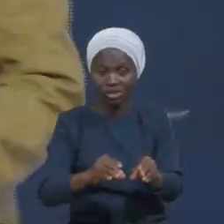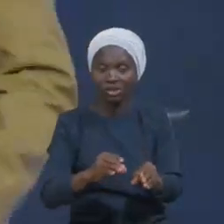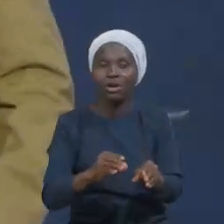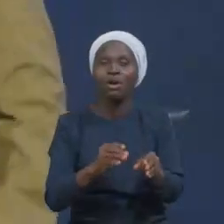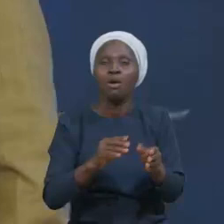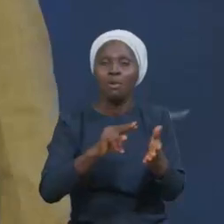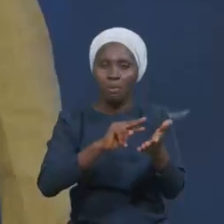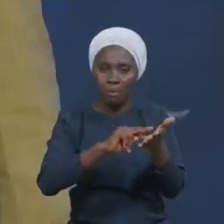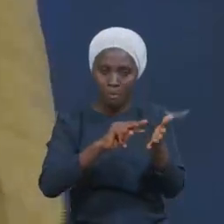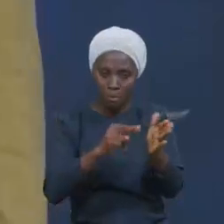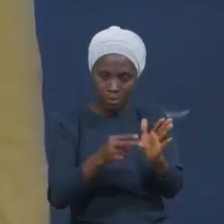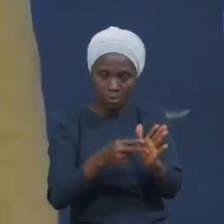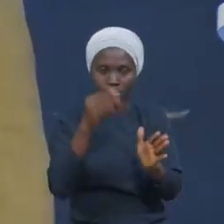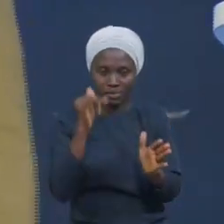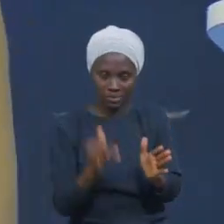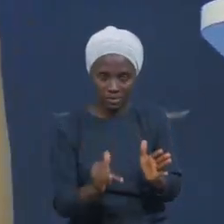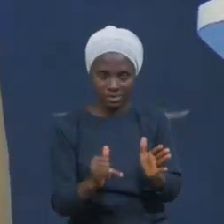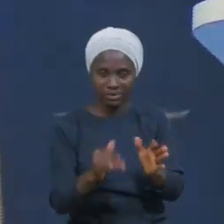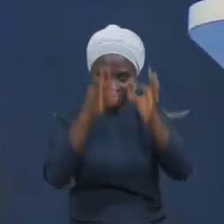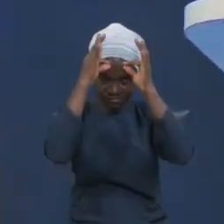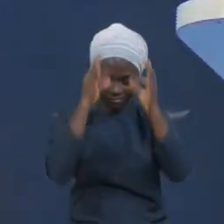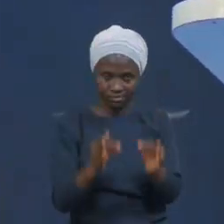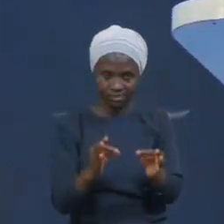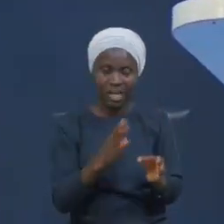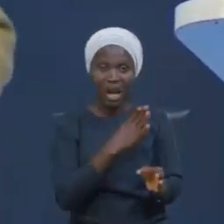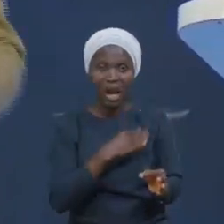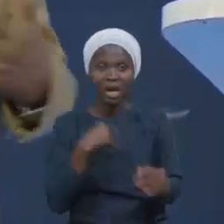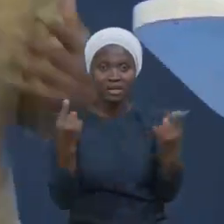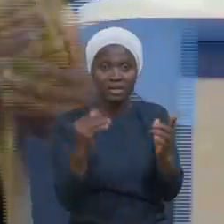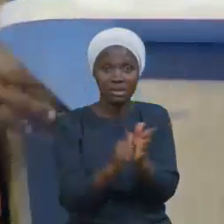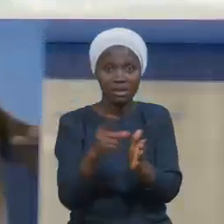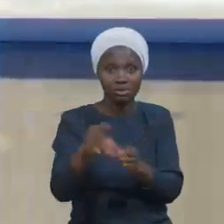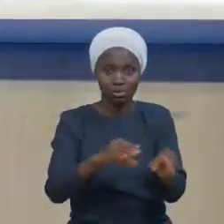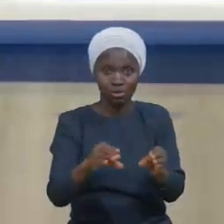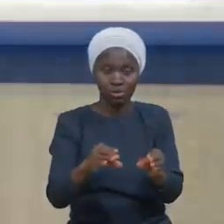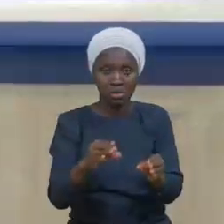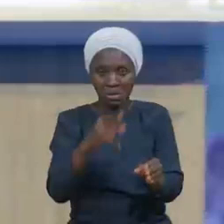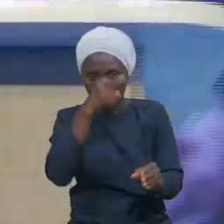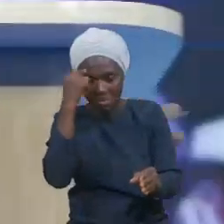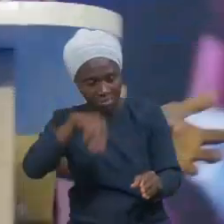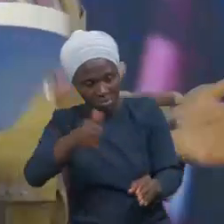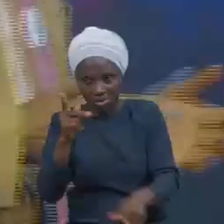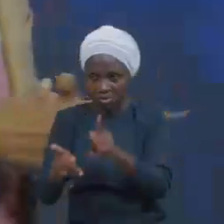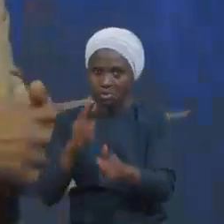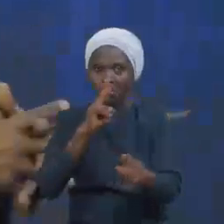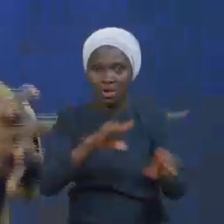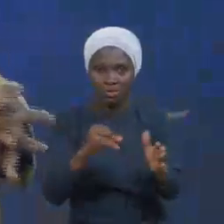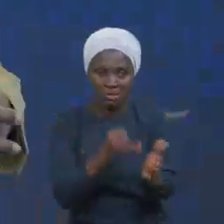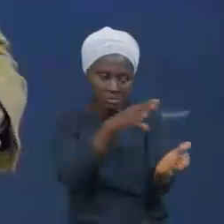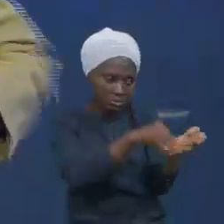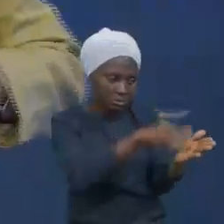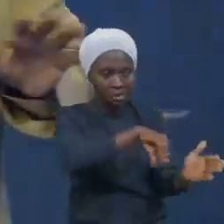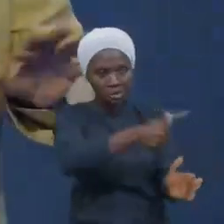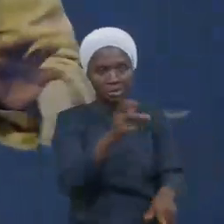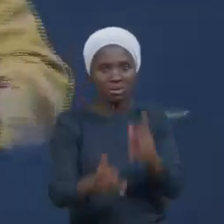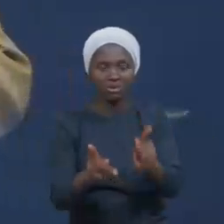did because other people were doing that, come on. And the one you did in a special way,